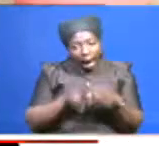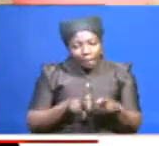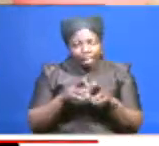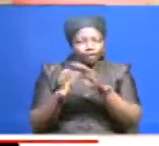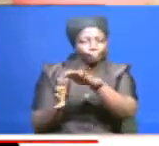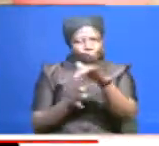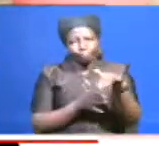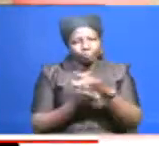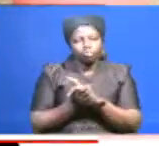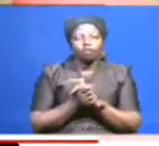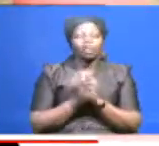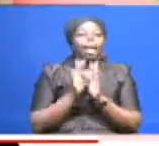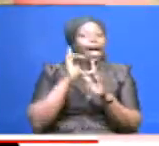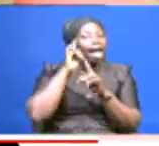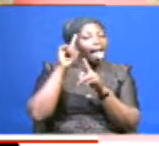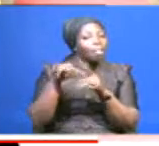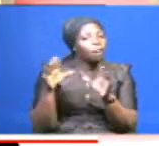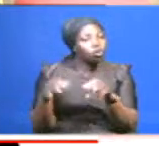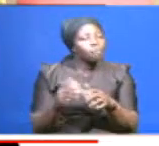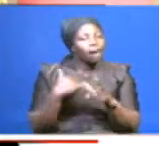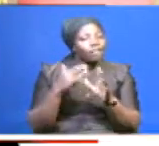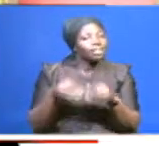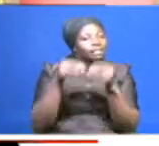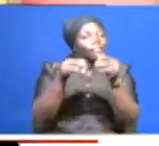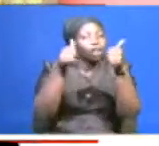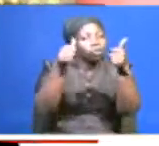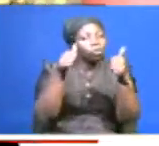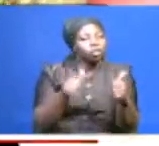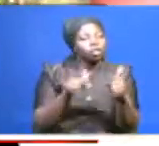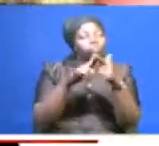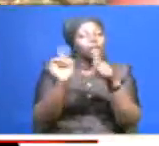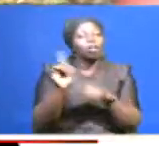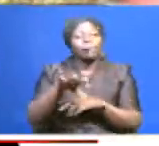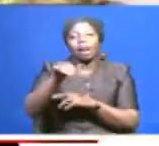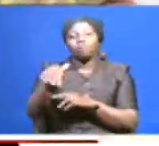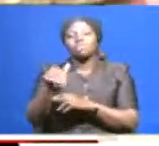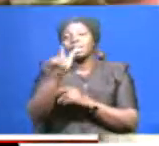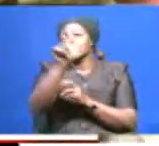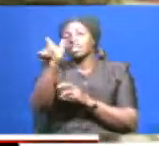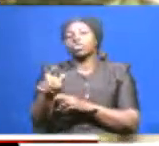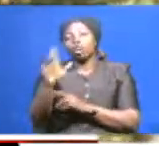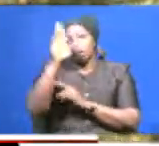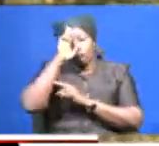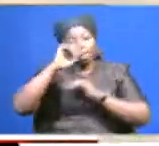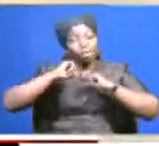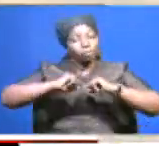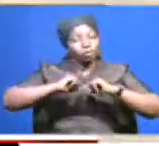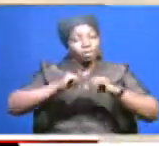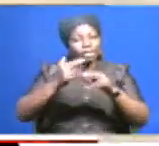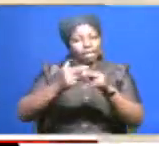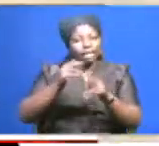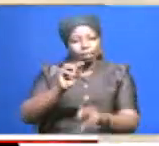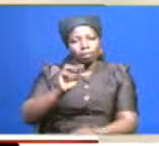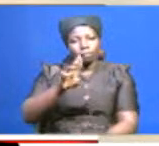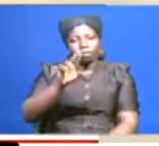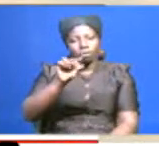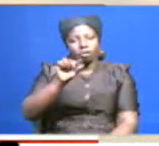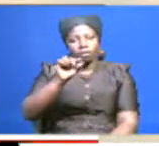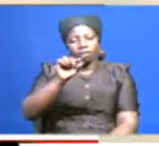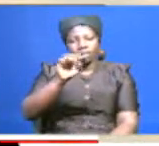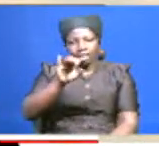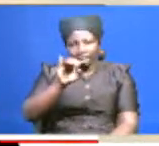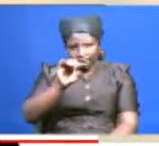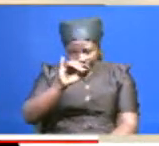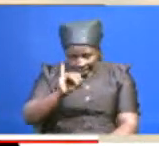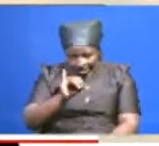far issued a notice to Nairobi County Regional Police Commander Adamson Bungei for the demos on Tuesday. The plan by